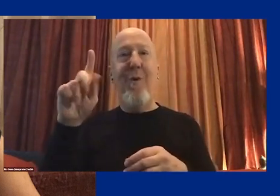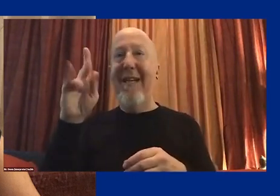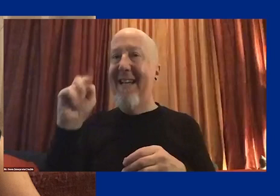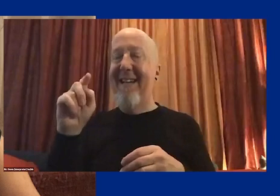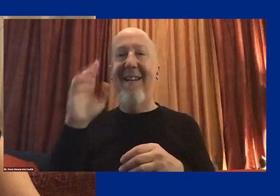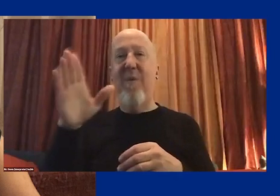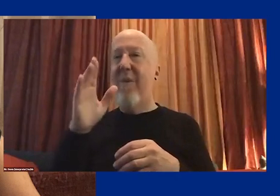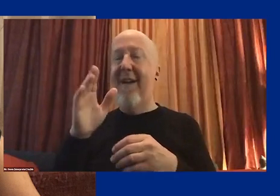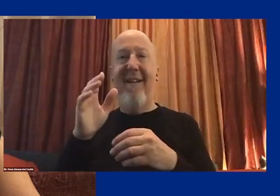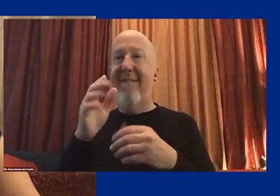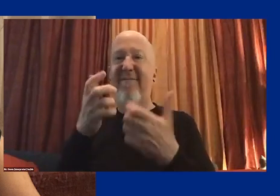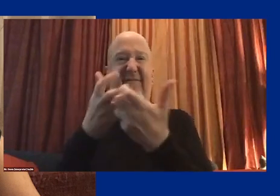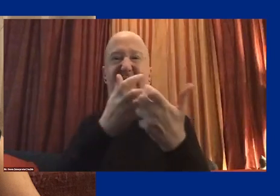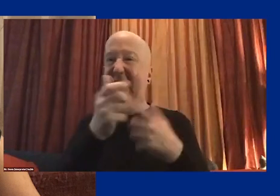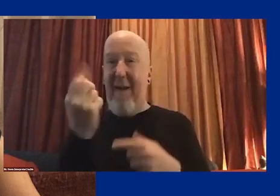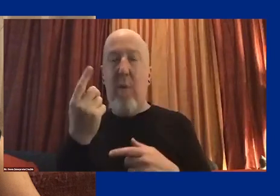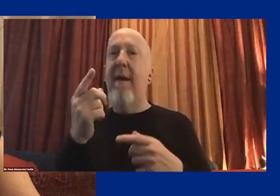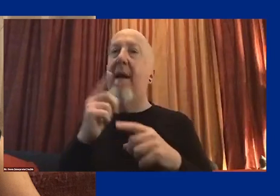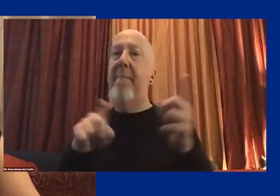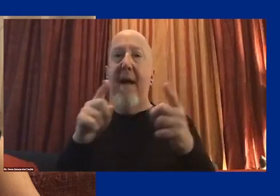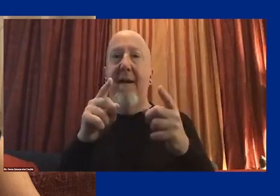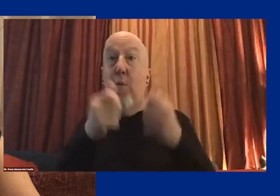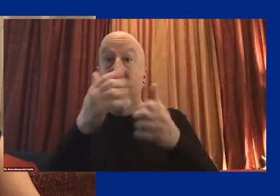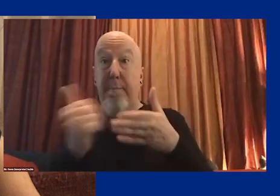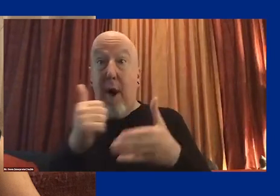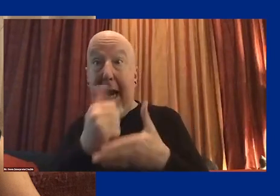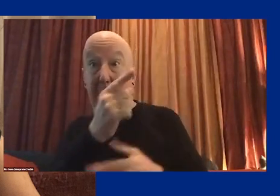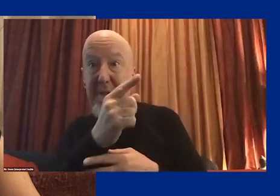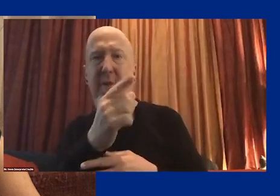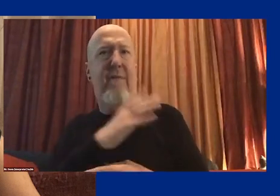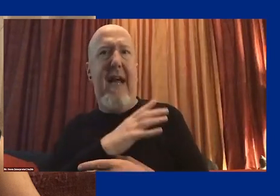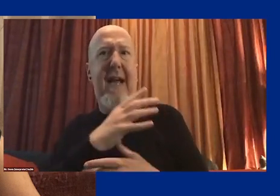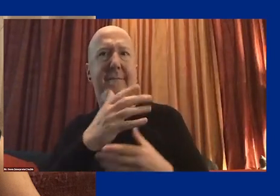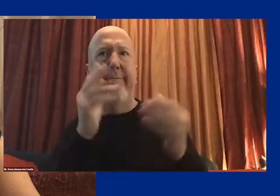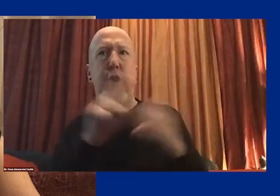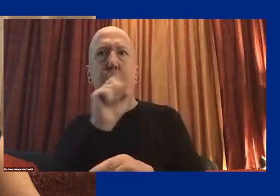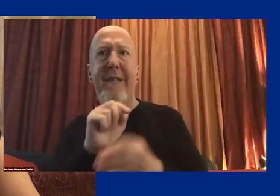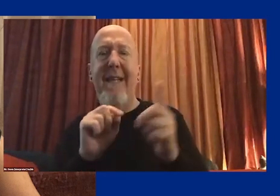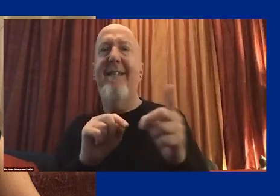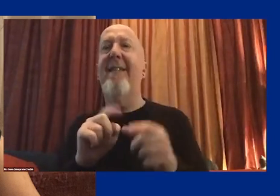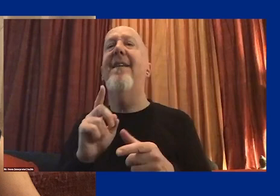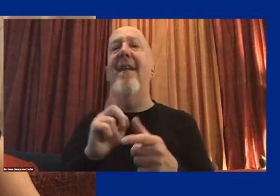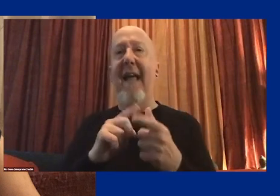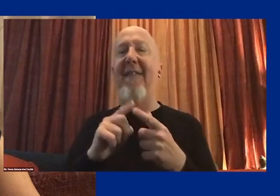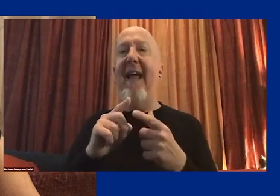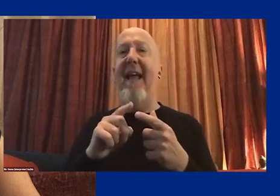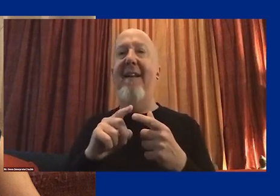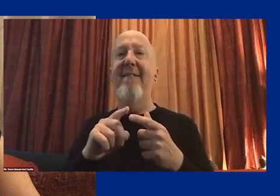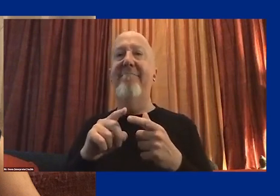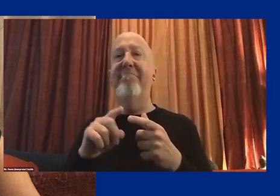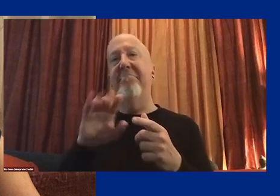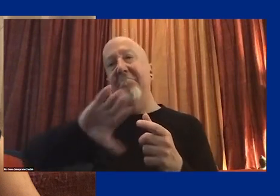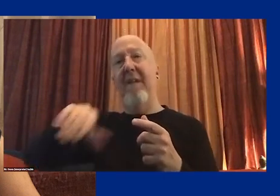useful for everyone, but please take what helps you, leave the rest. So now let's dive into that Know Your